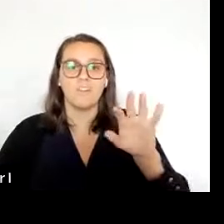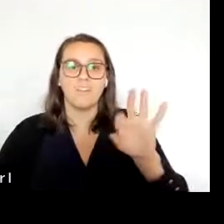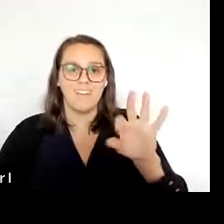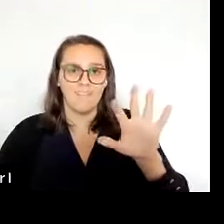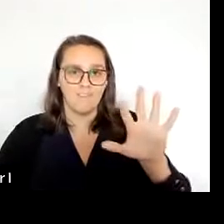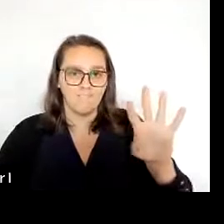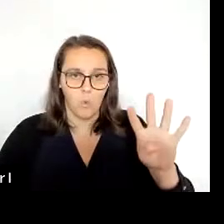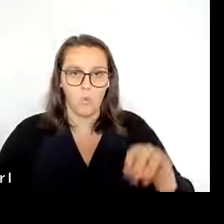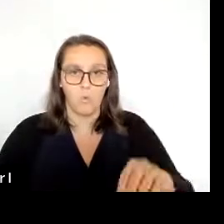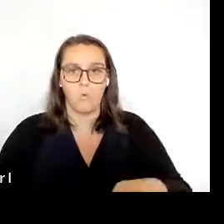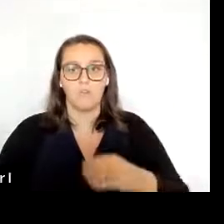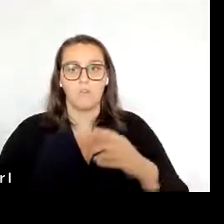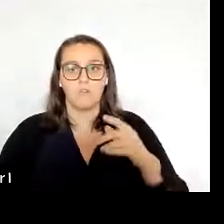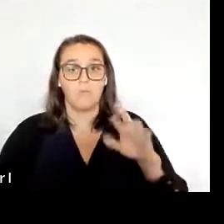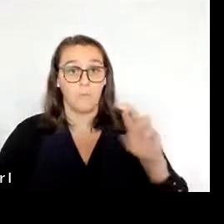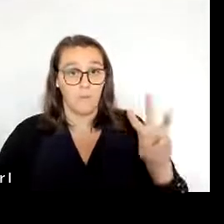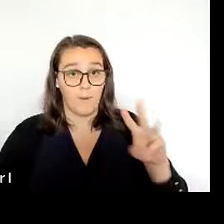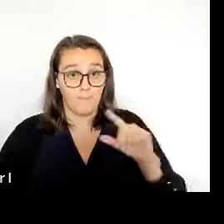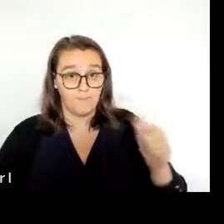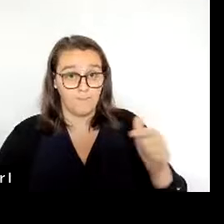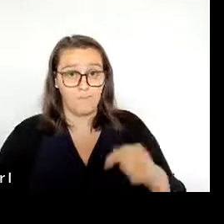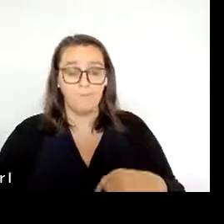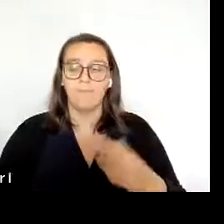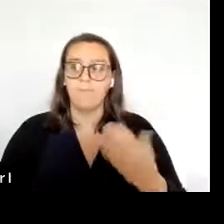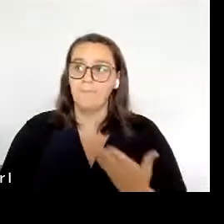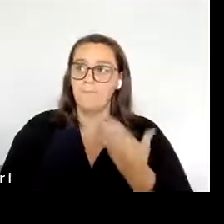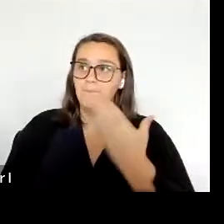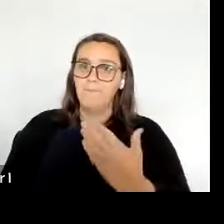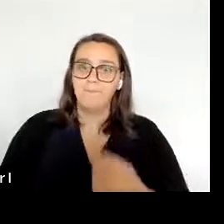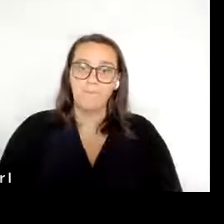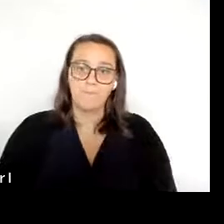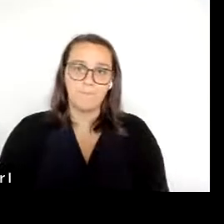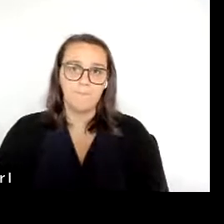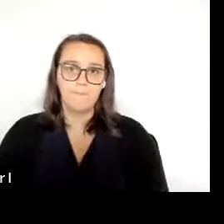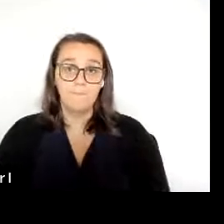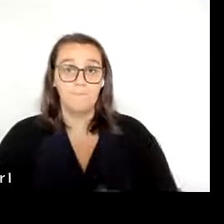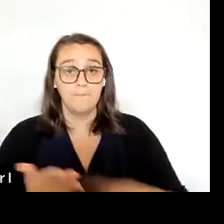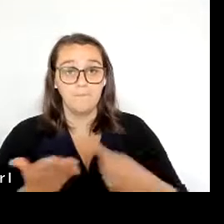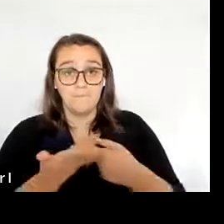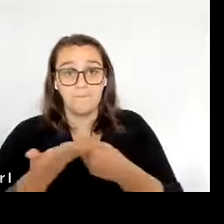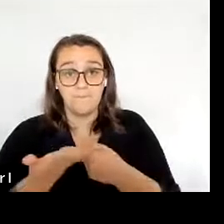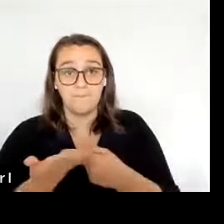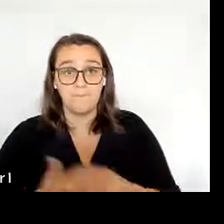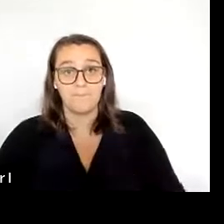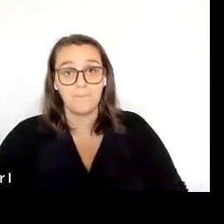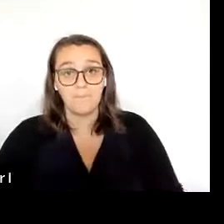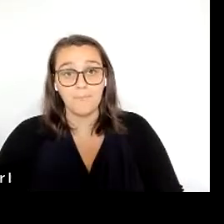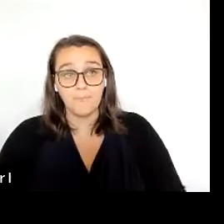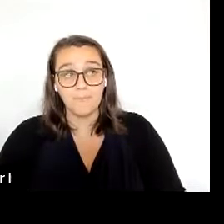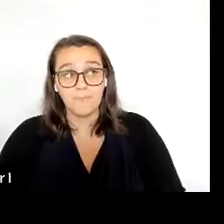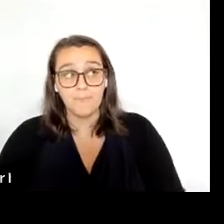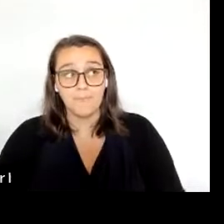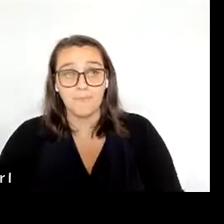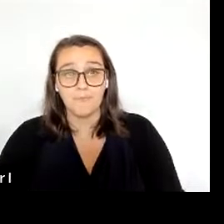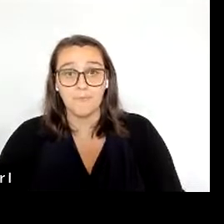24-954. Councilmember Robert White. So moved. For discussion.